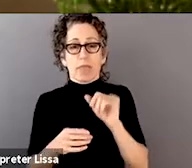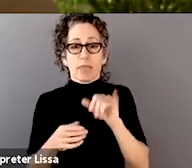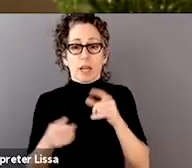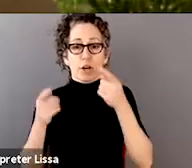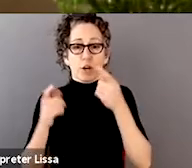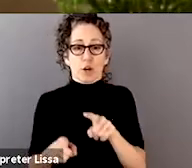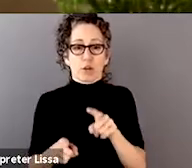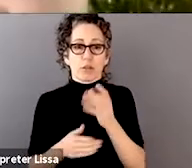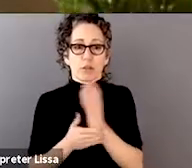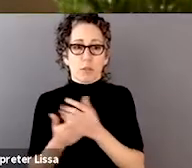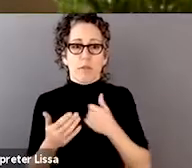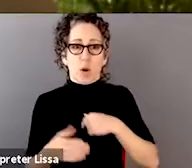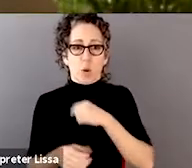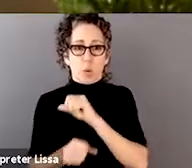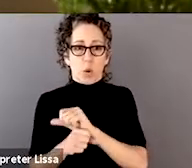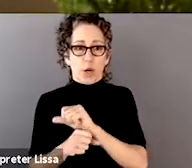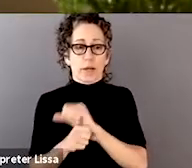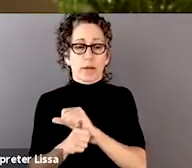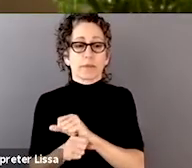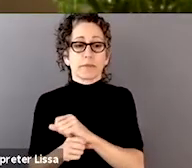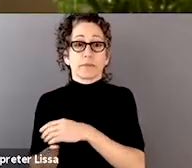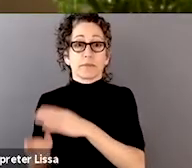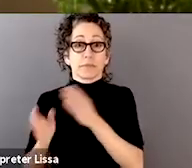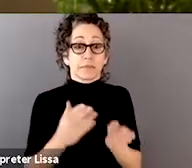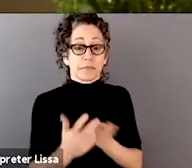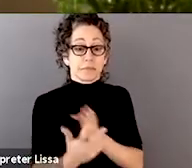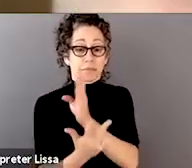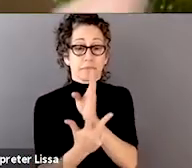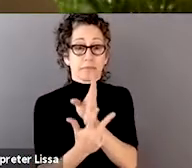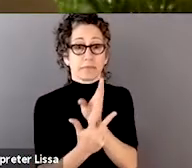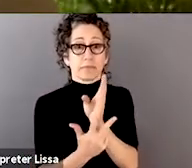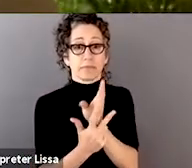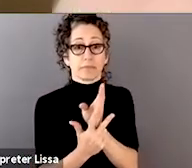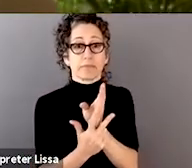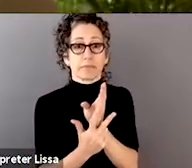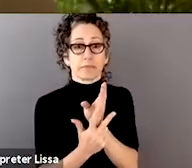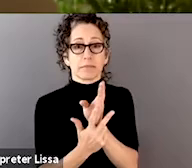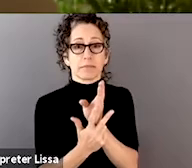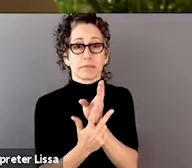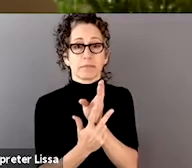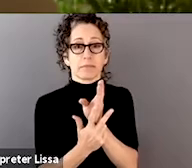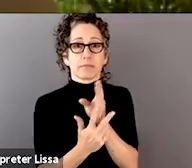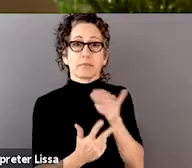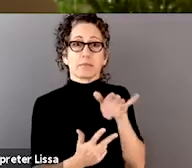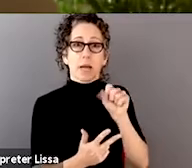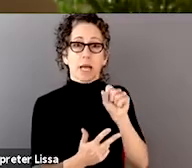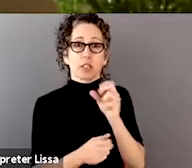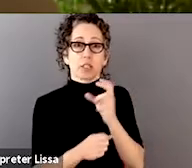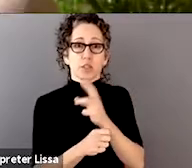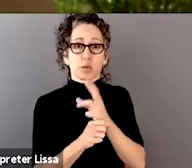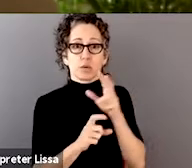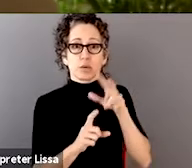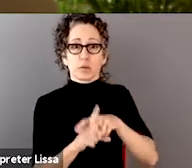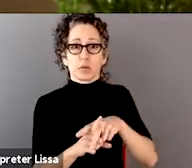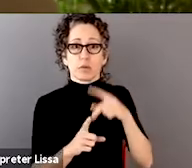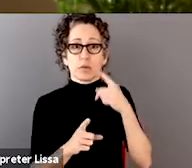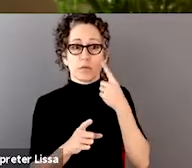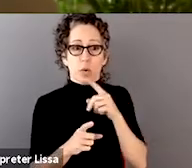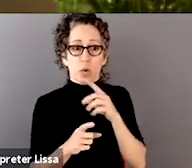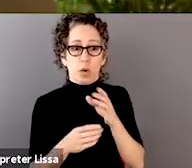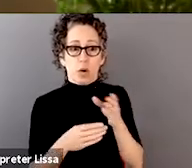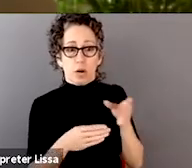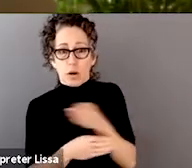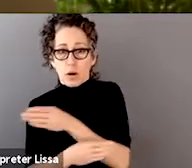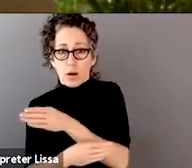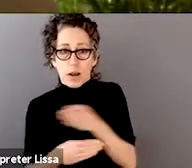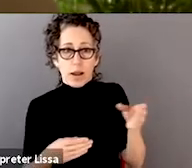of our works. Now coming to the bias in the form that is being used, of course, in the context of this panel, as well as like more